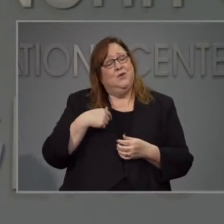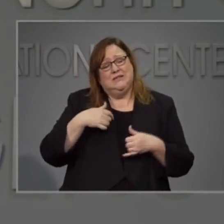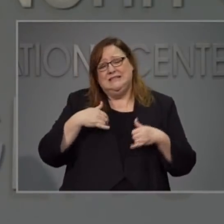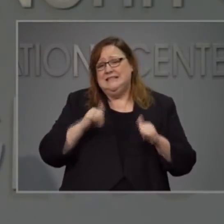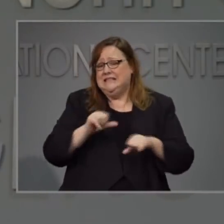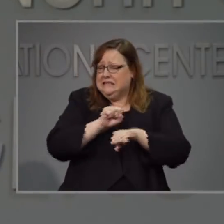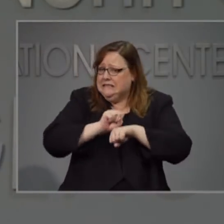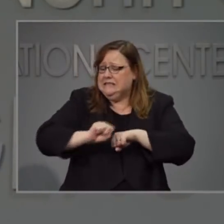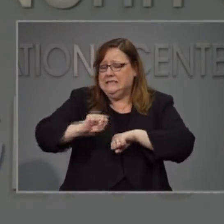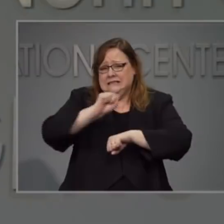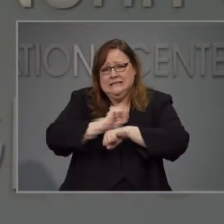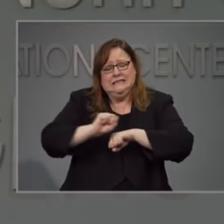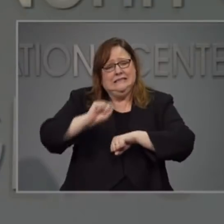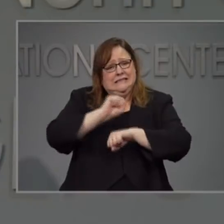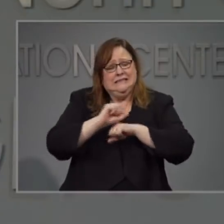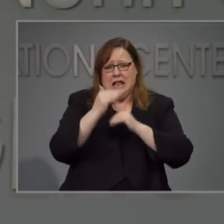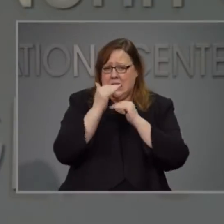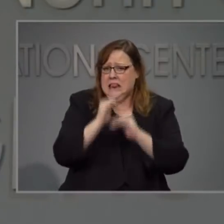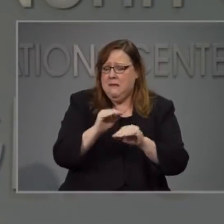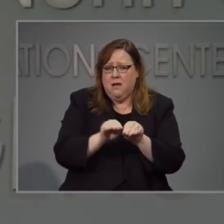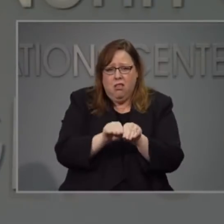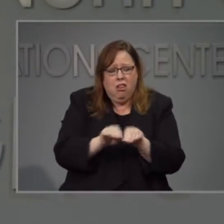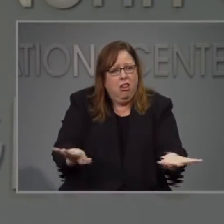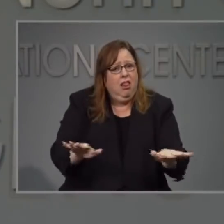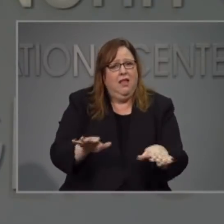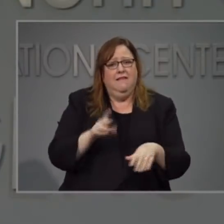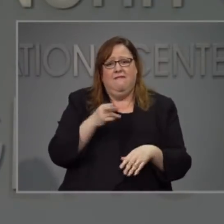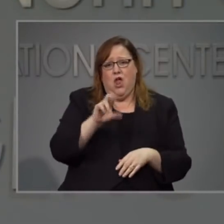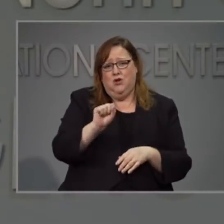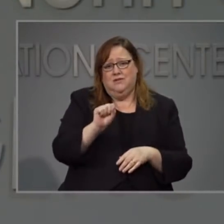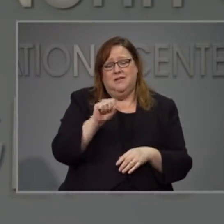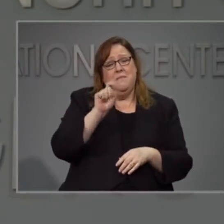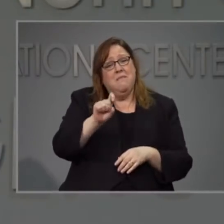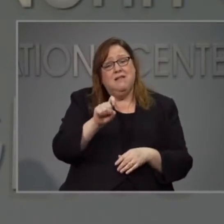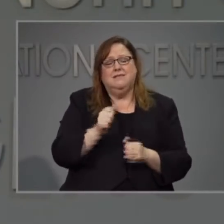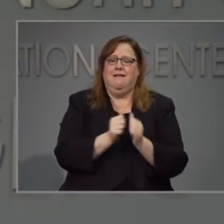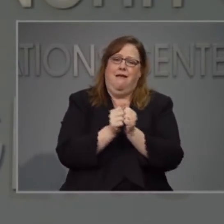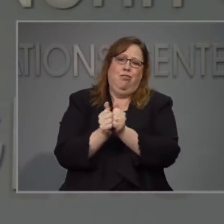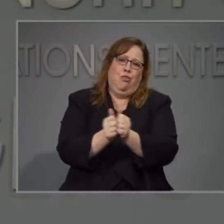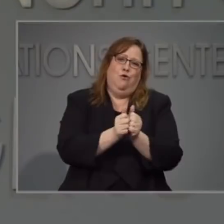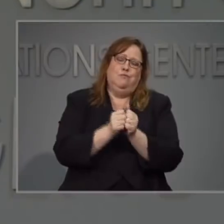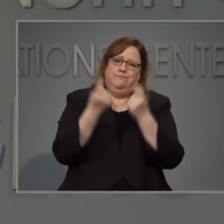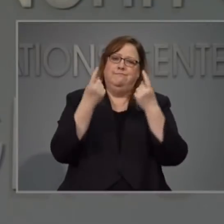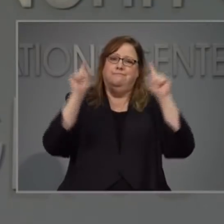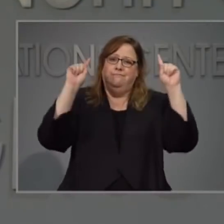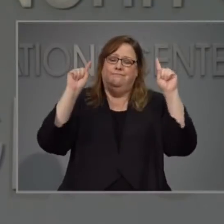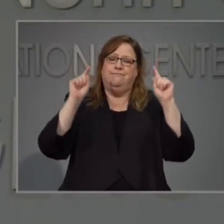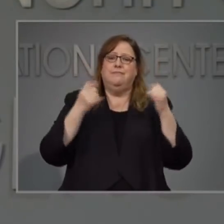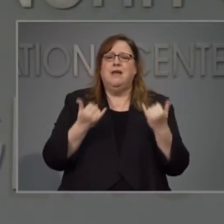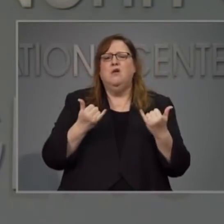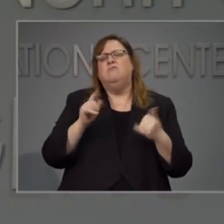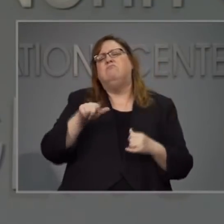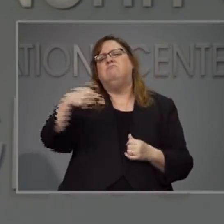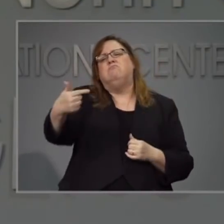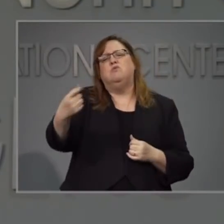of this virus, and we need to all stick together to try to do it. Thanks. Next question, please.